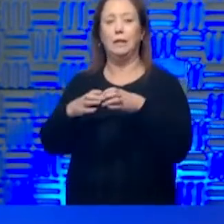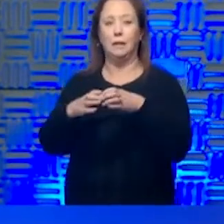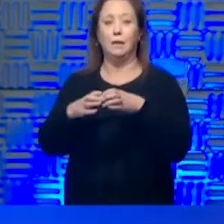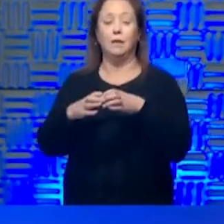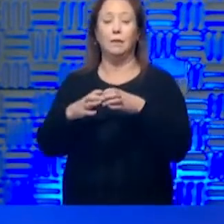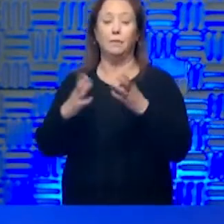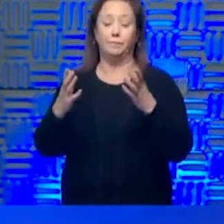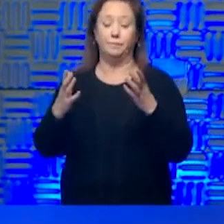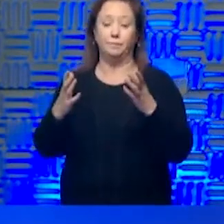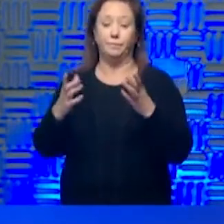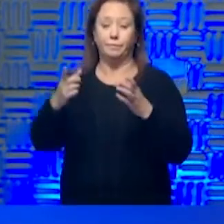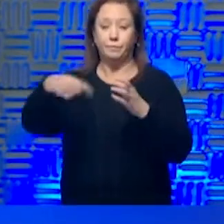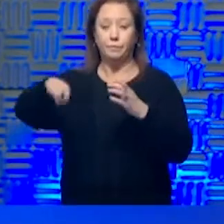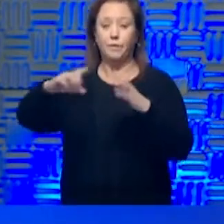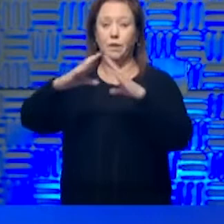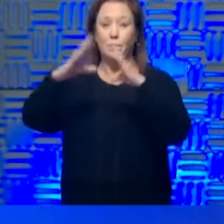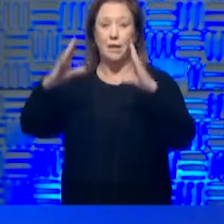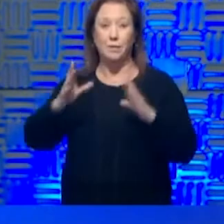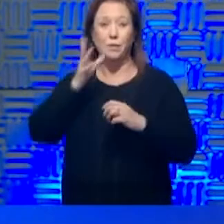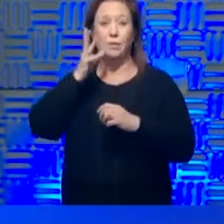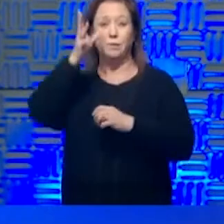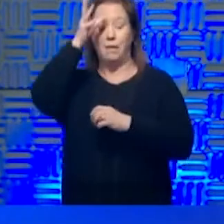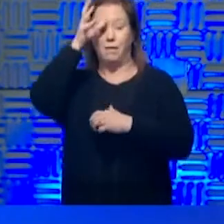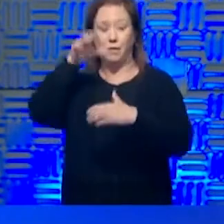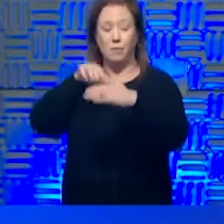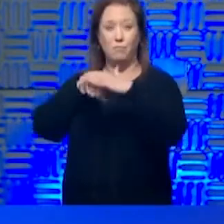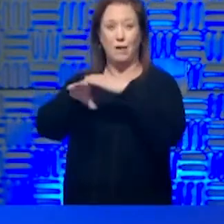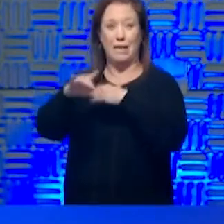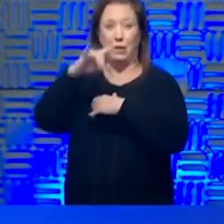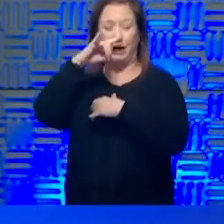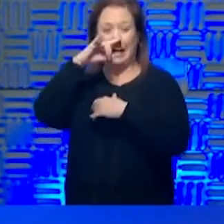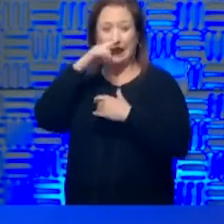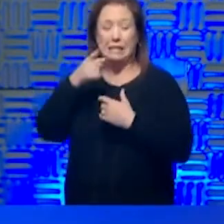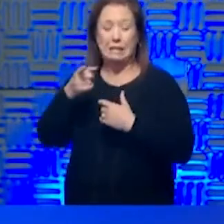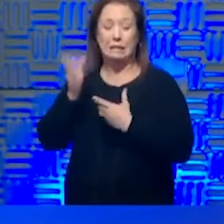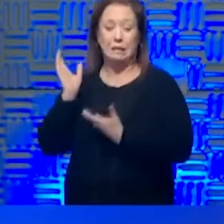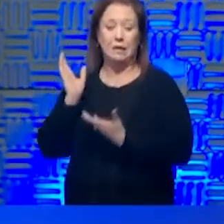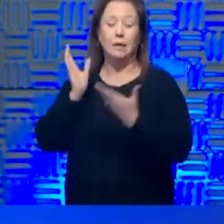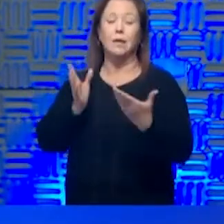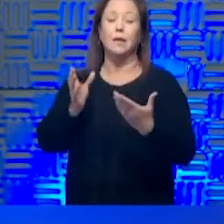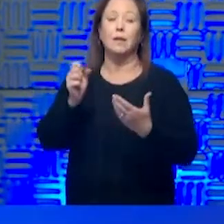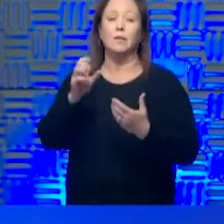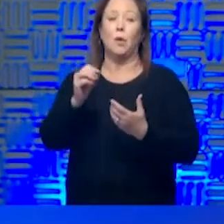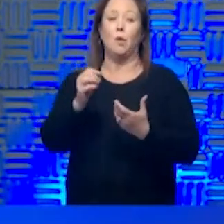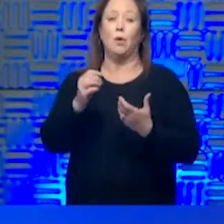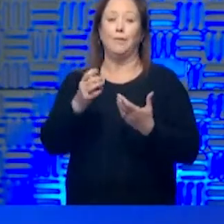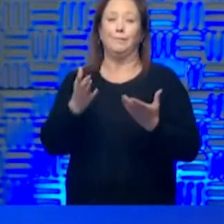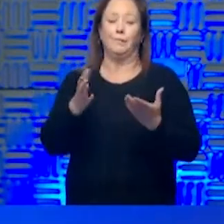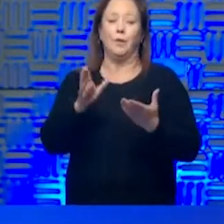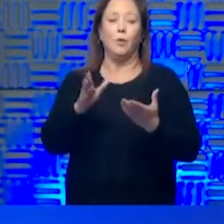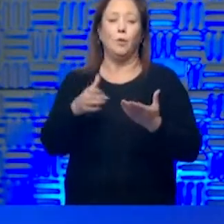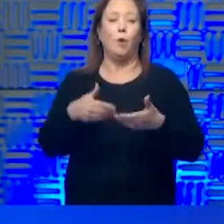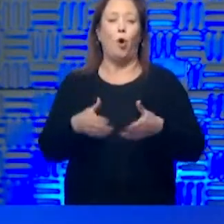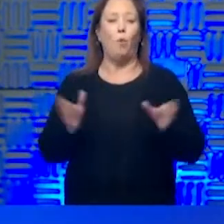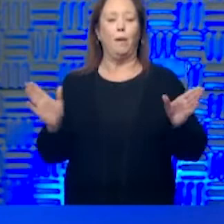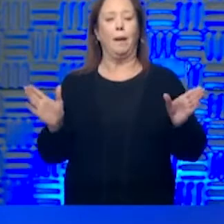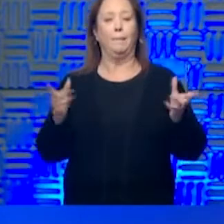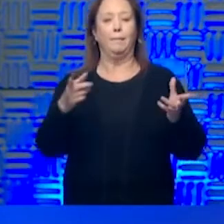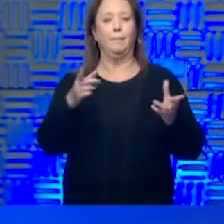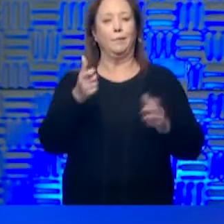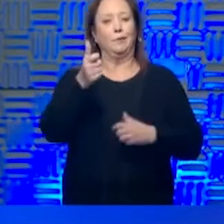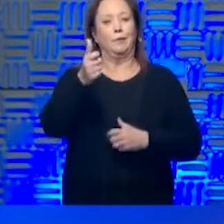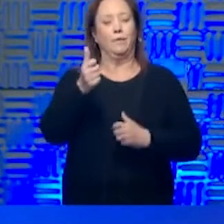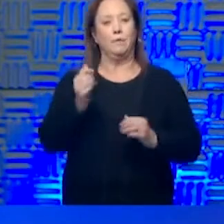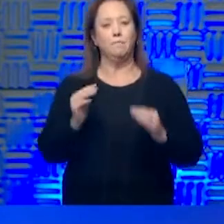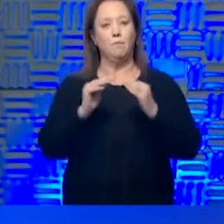households, those parents that are coming in, bringing their kids, things of that nature. So I think you just open yourself up to be having contact with